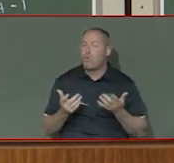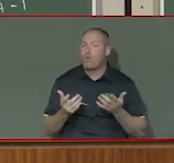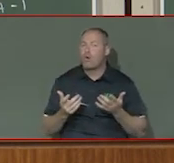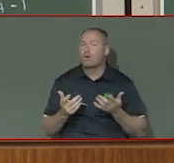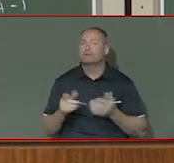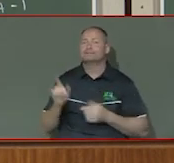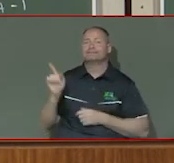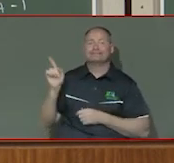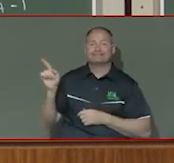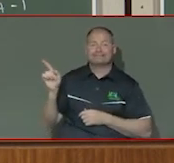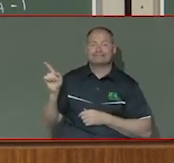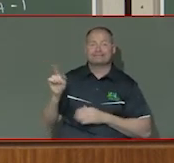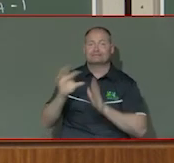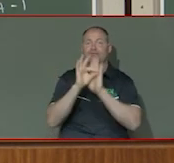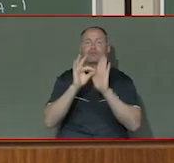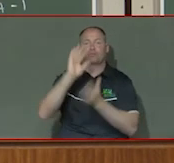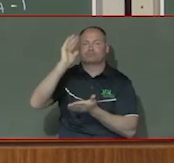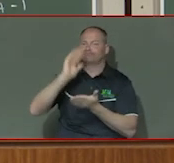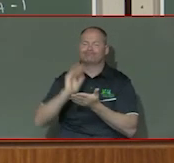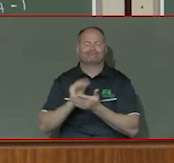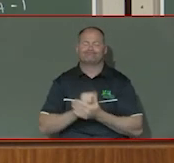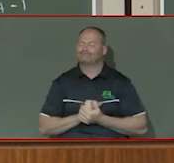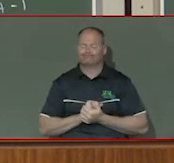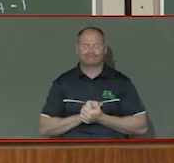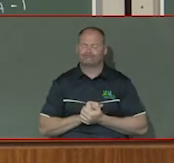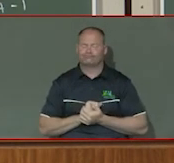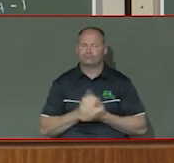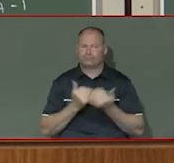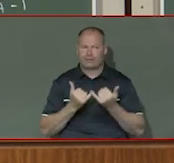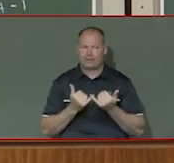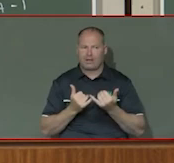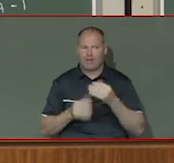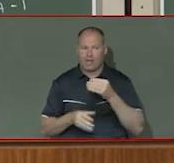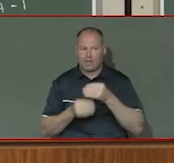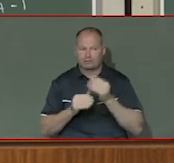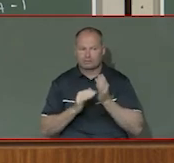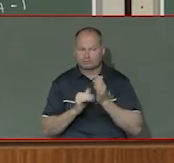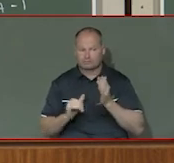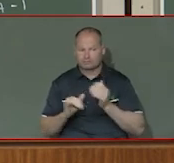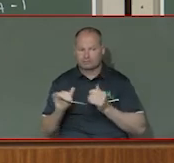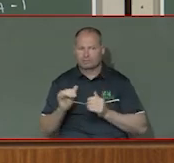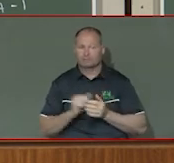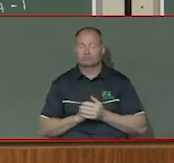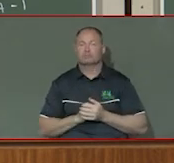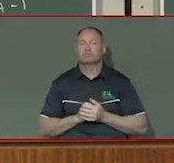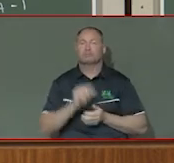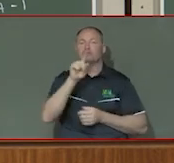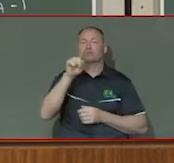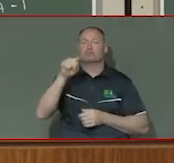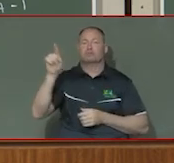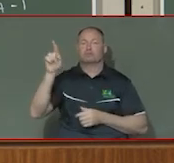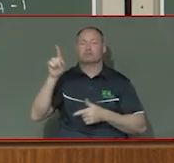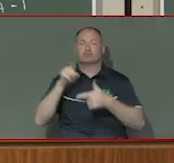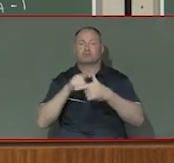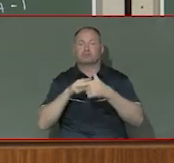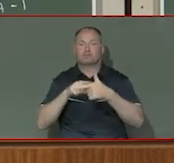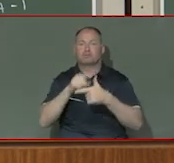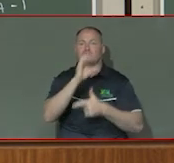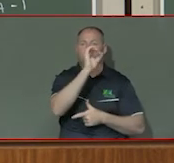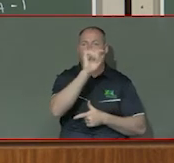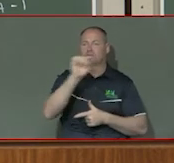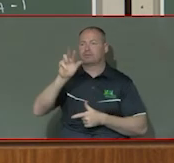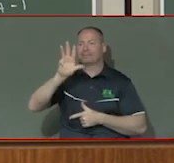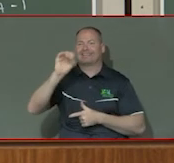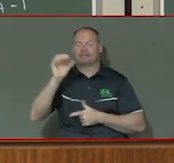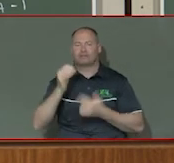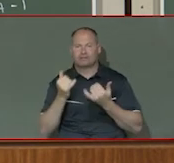this is not a reduction formula. Must I add or subtract? Because theta is an acute angle, an angle between 0